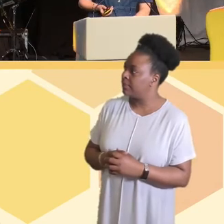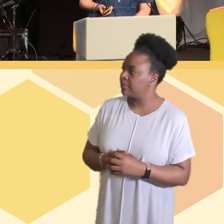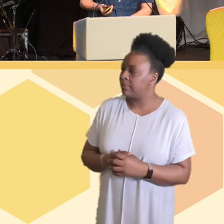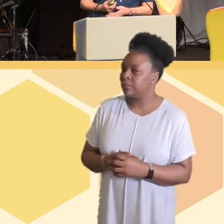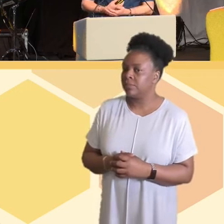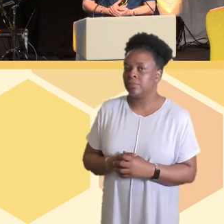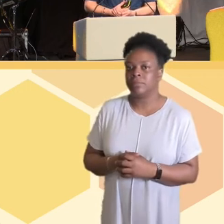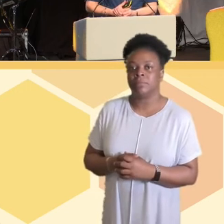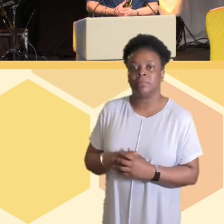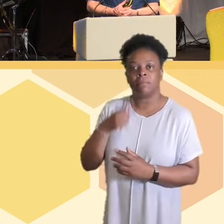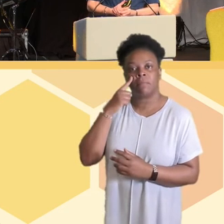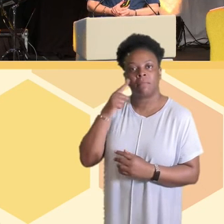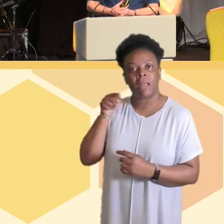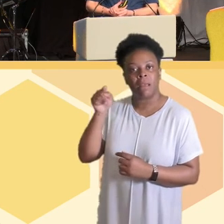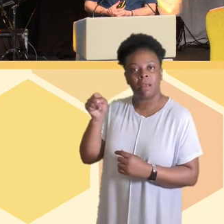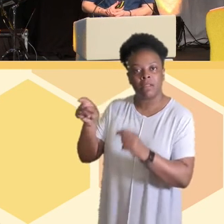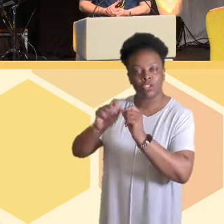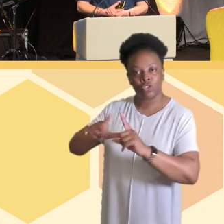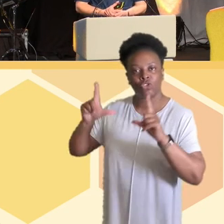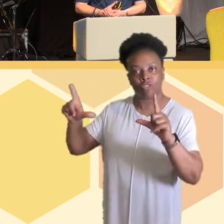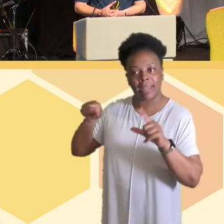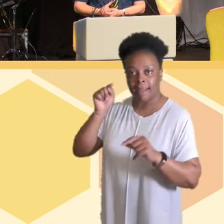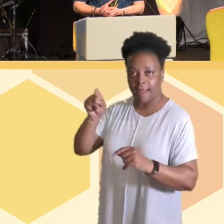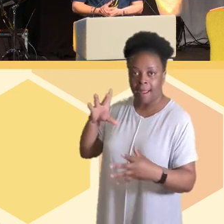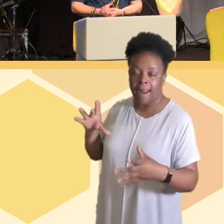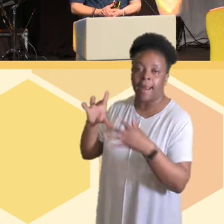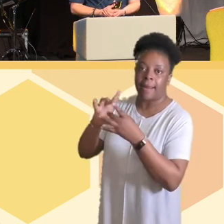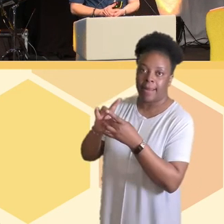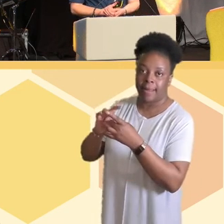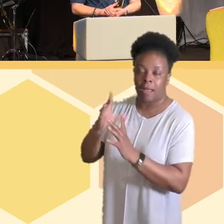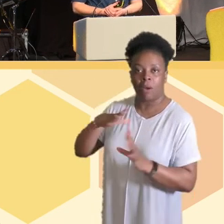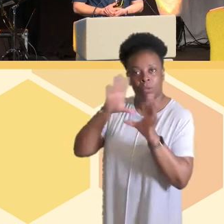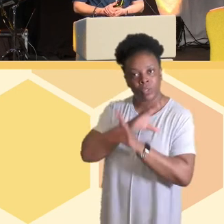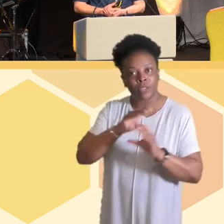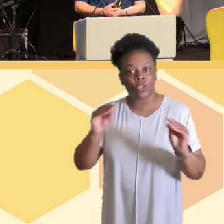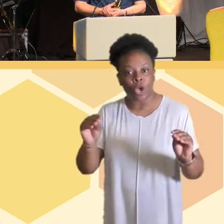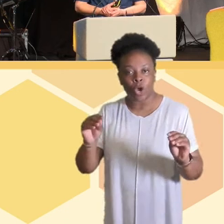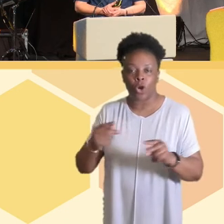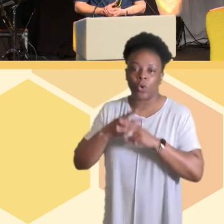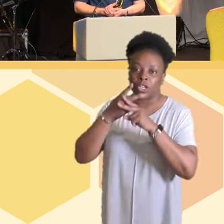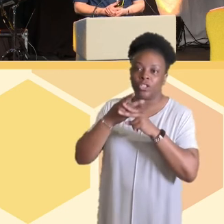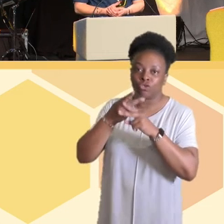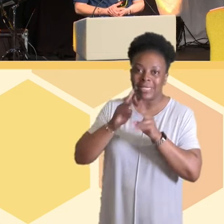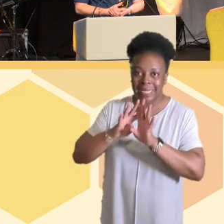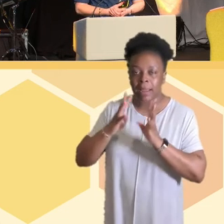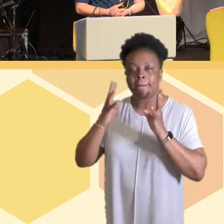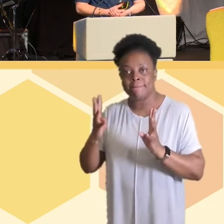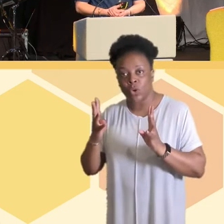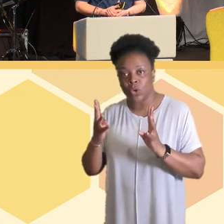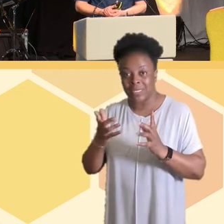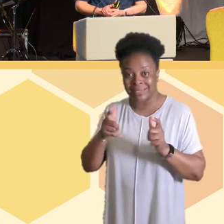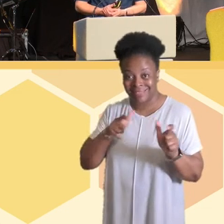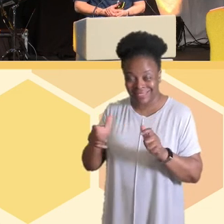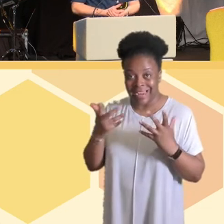There's a link on the screen here. Can I draw your attention to the fact that the trustee board are currently seeking a moderator of the board,